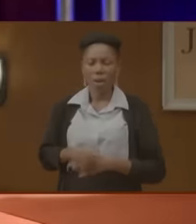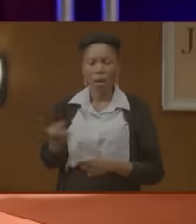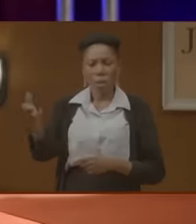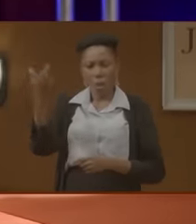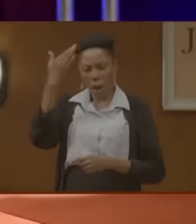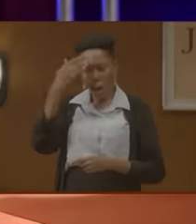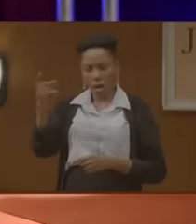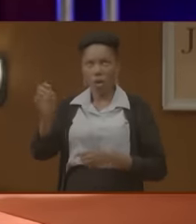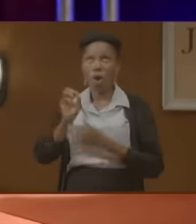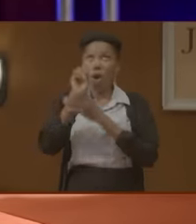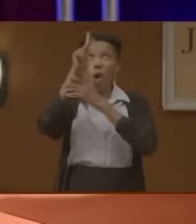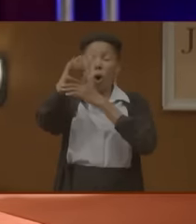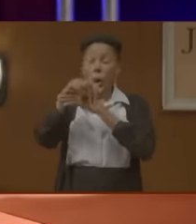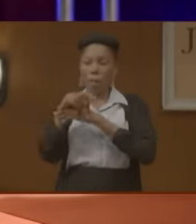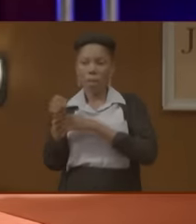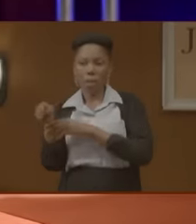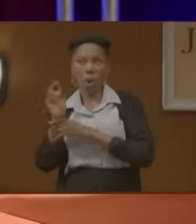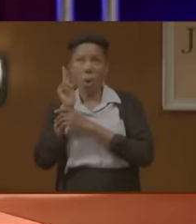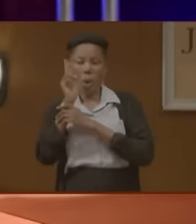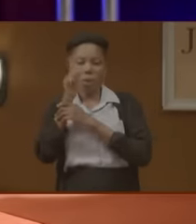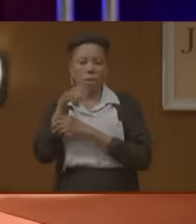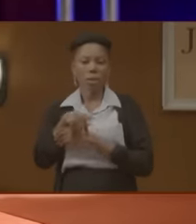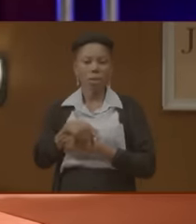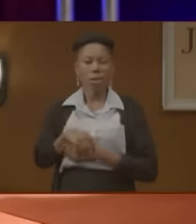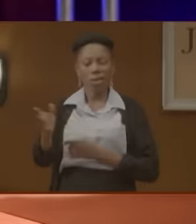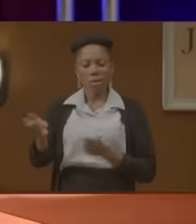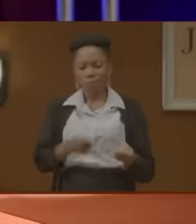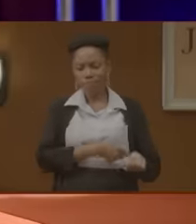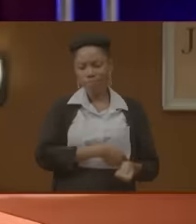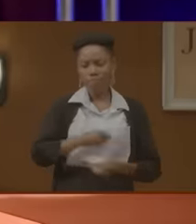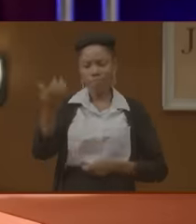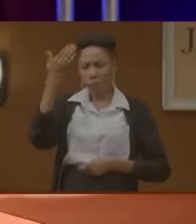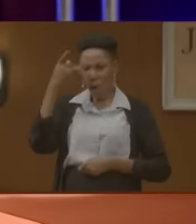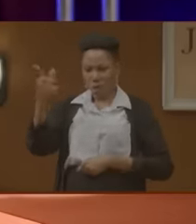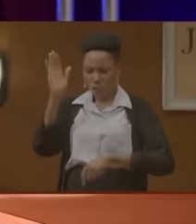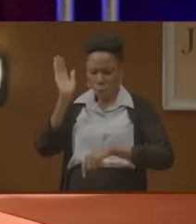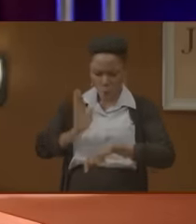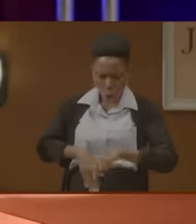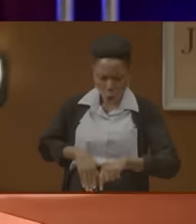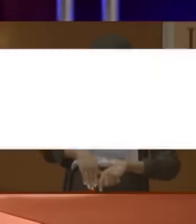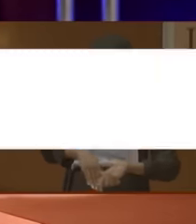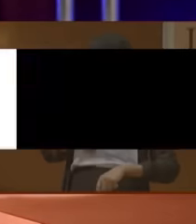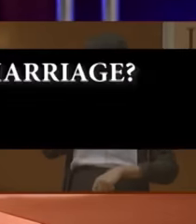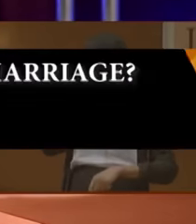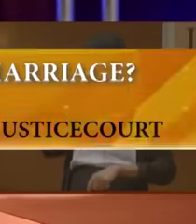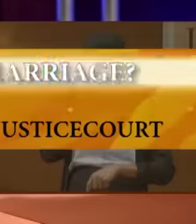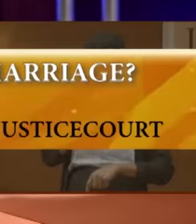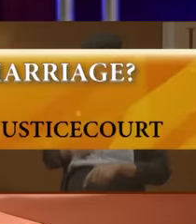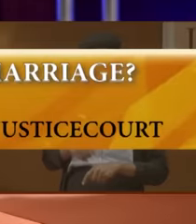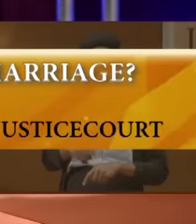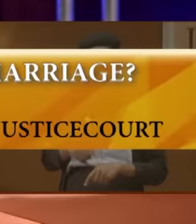the second floor. It's a two-story building. And I flung the thing outside. Now, I was heading for the cake to